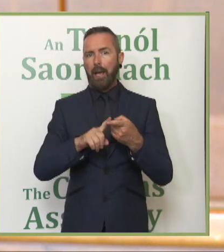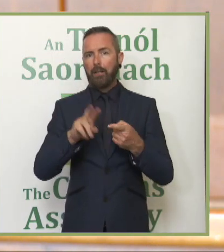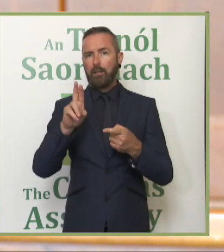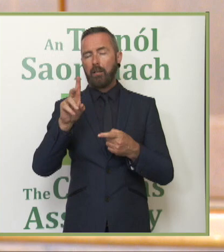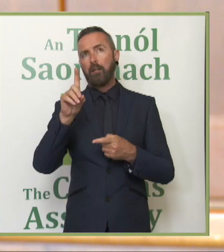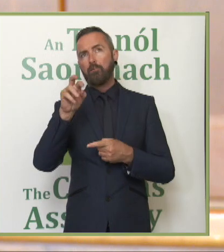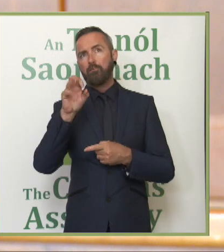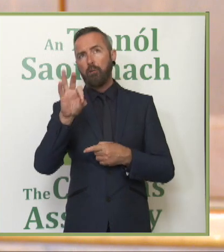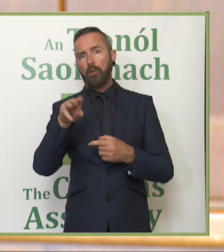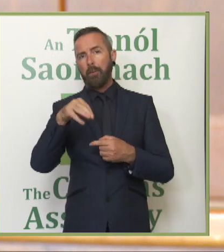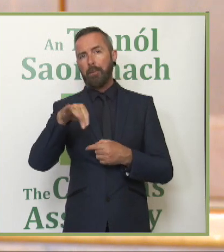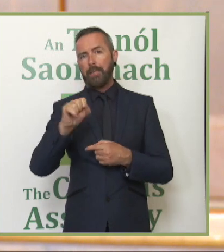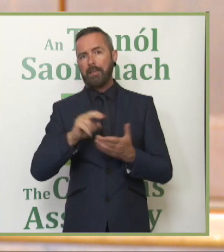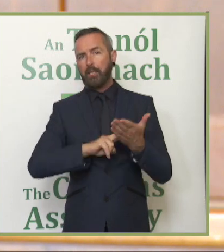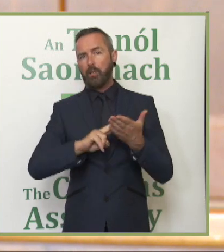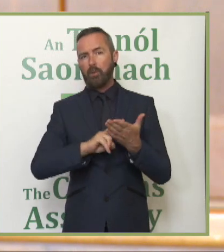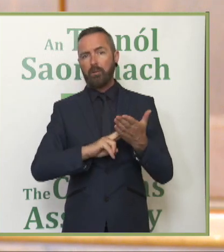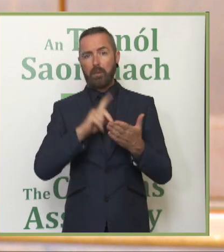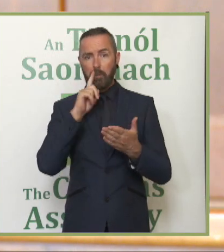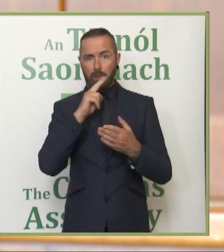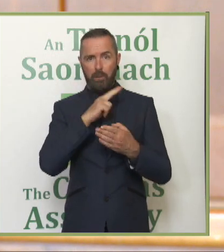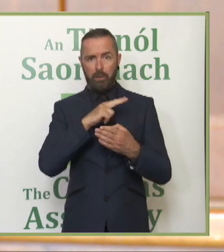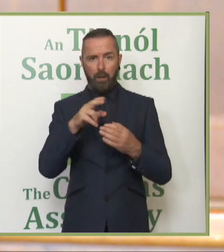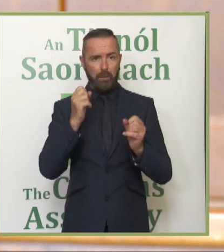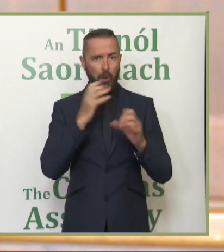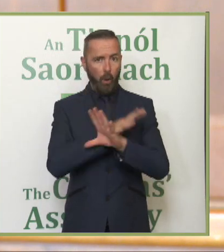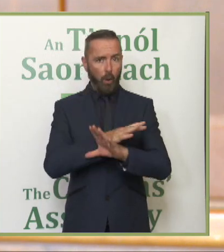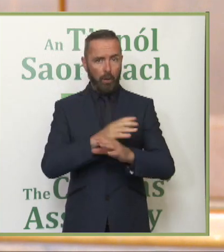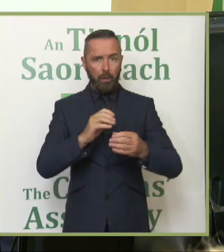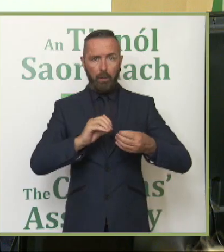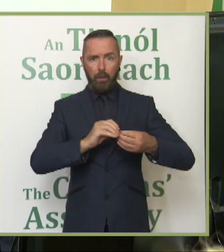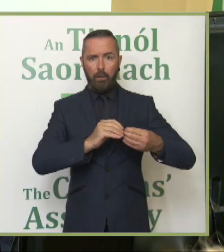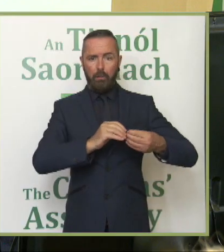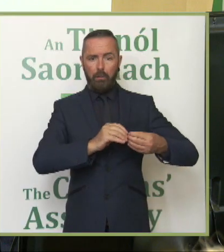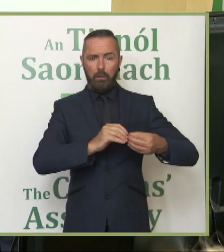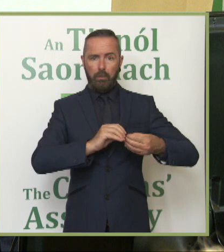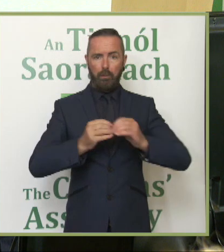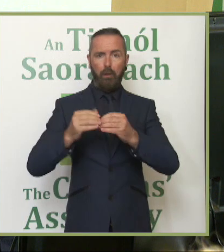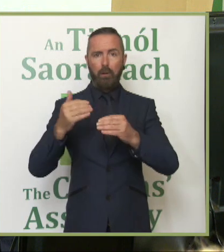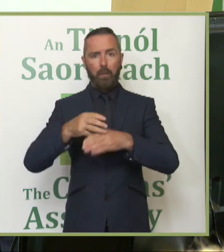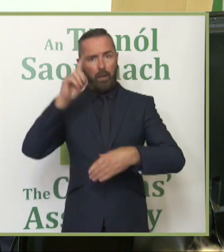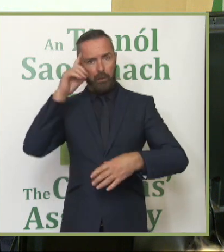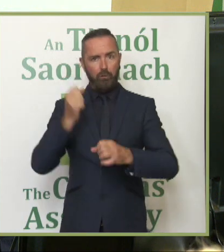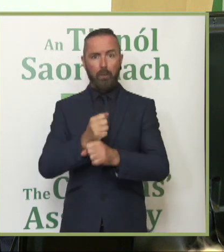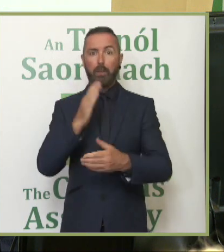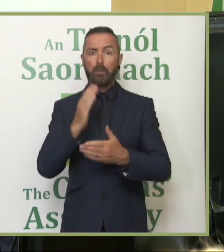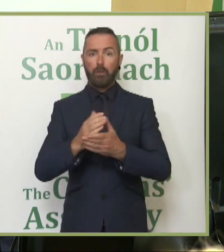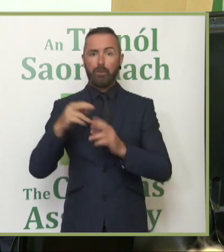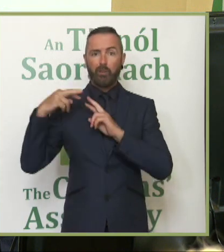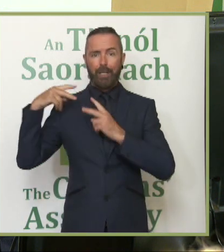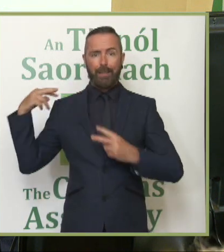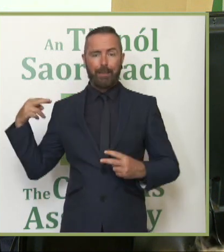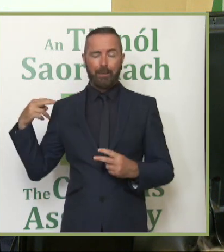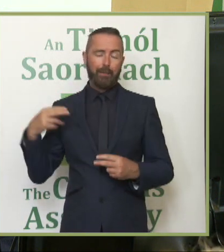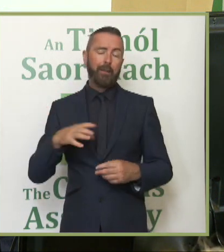not all the mental problems are caused by trauma. Some are genetic issues. May I ask if the